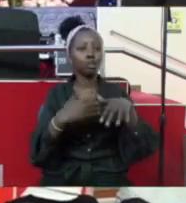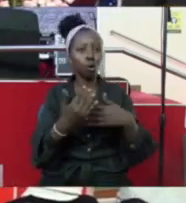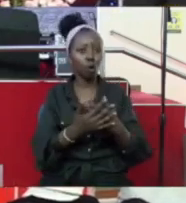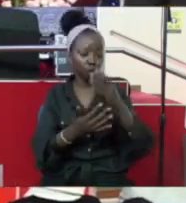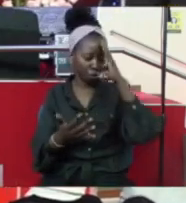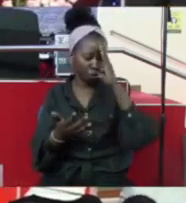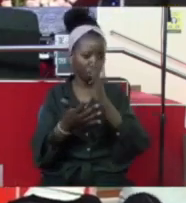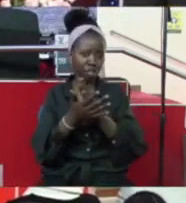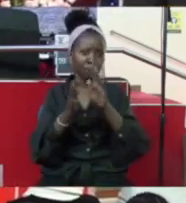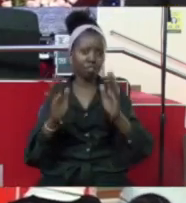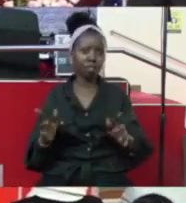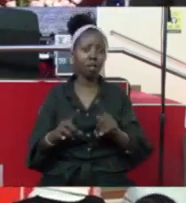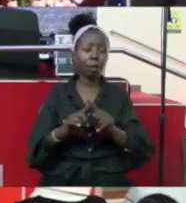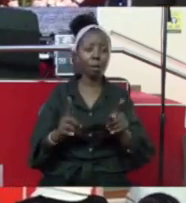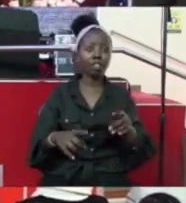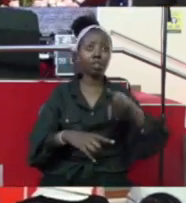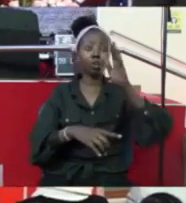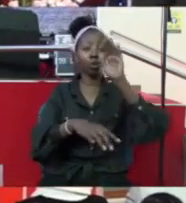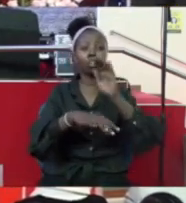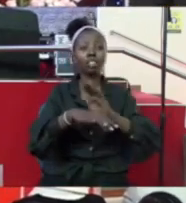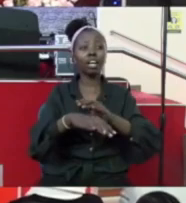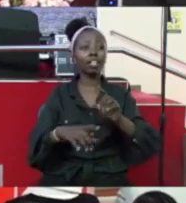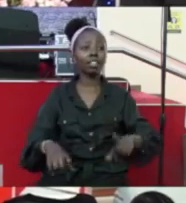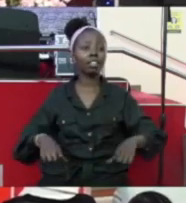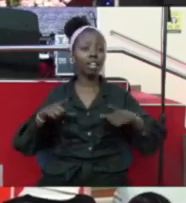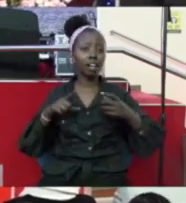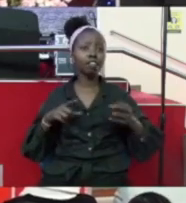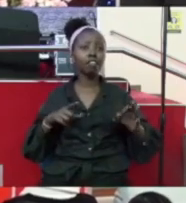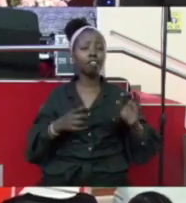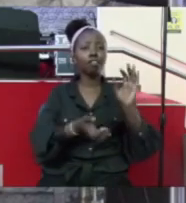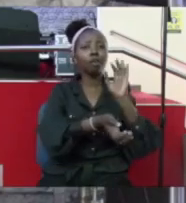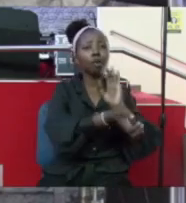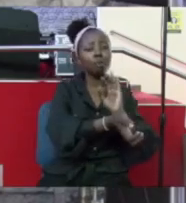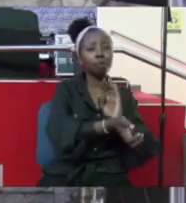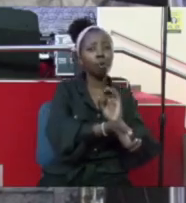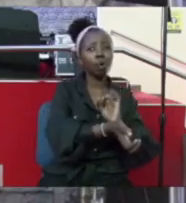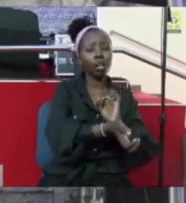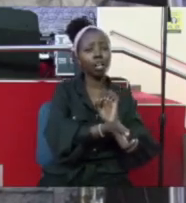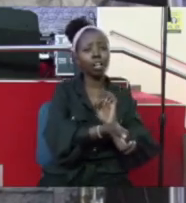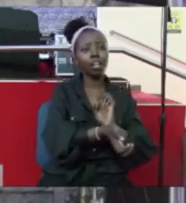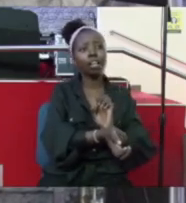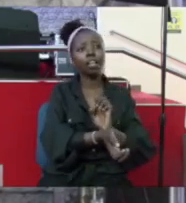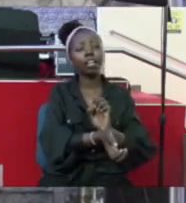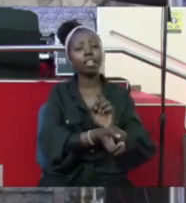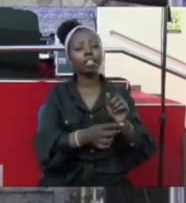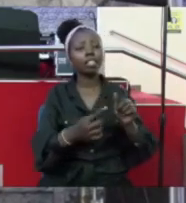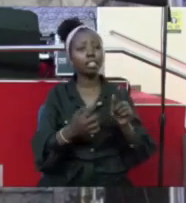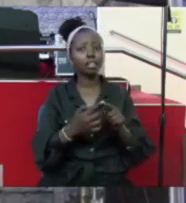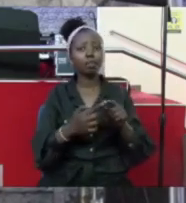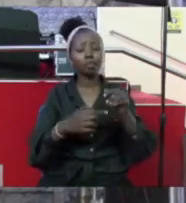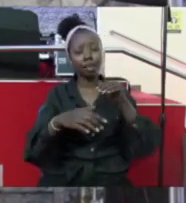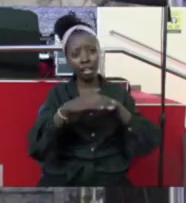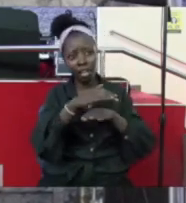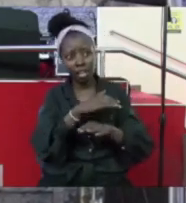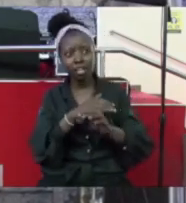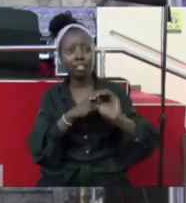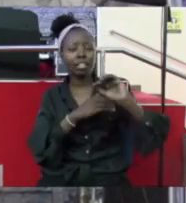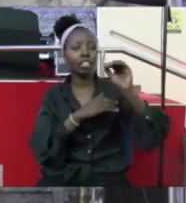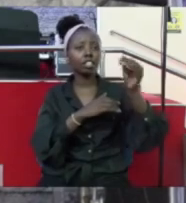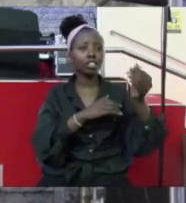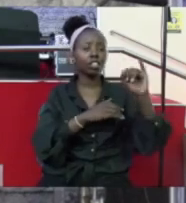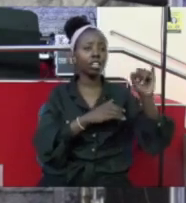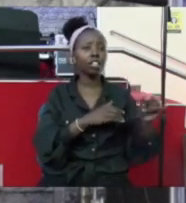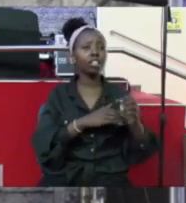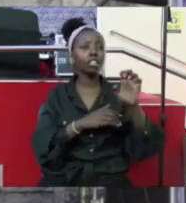kuwapeleka jela. God touched his life and he wanted to go to Jerusalem and join other disciples. Lakini Mungu akaguza maisha yake alitaka kwenda Yerusalemu